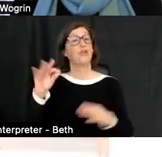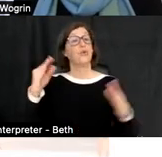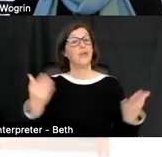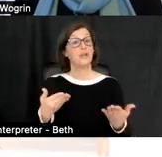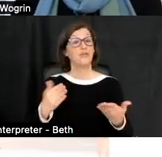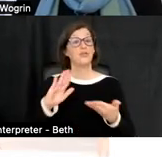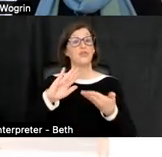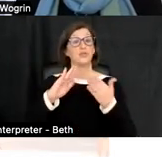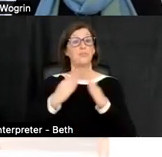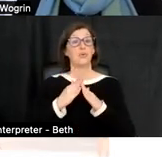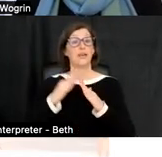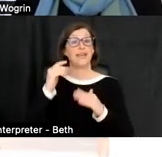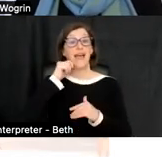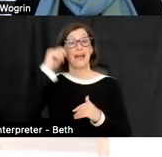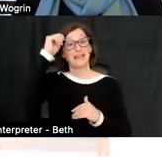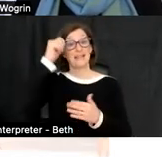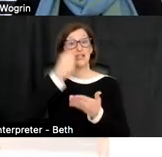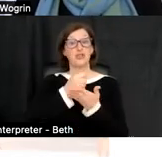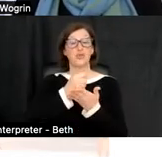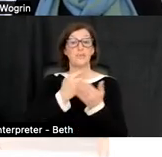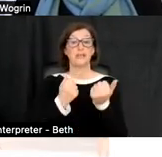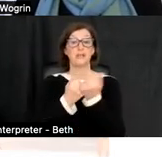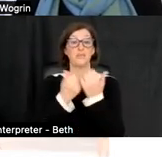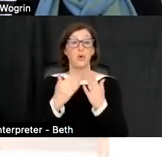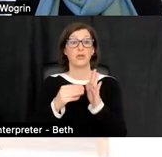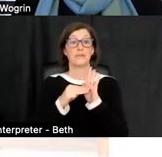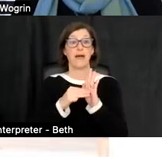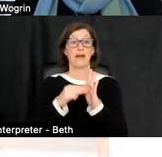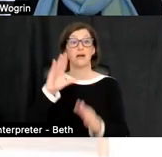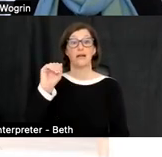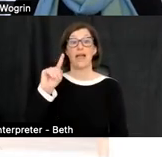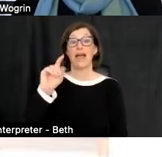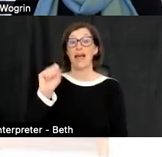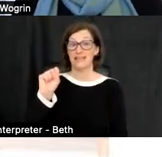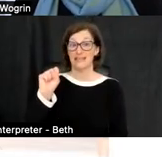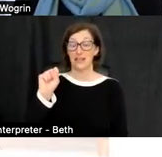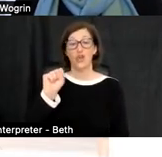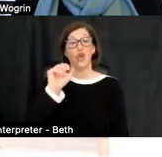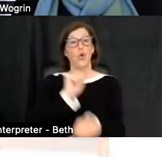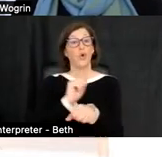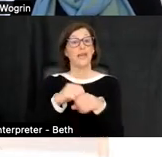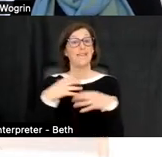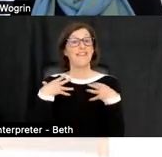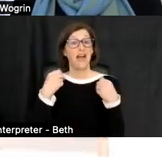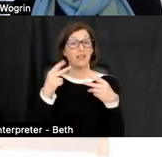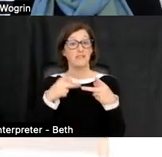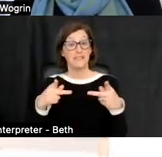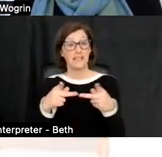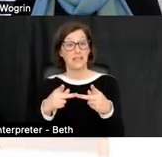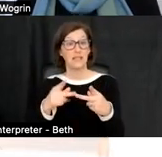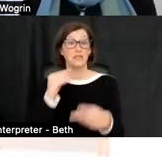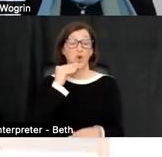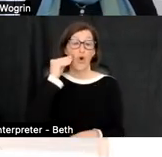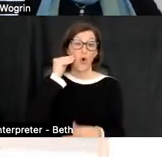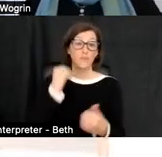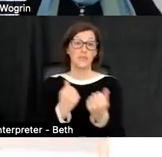our community adolescent treatment supporters model, our CATS, who were working in facilities, homes, support